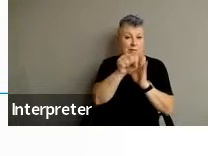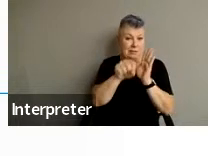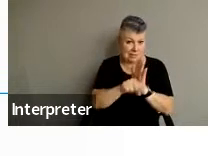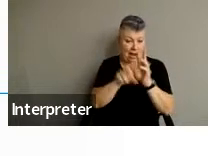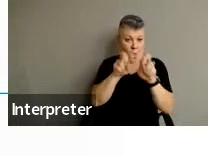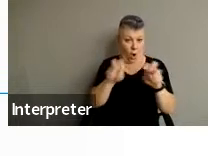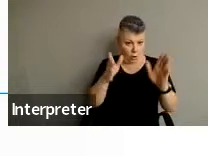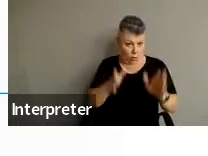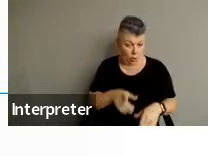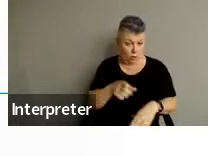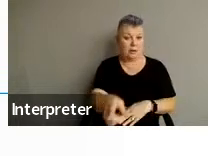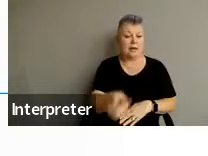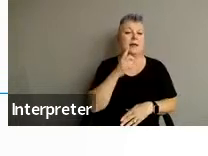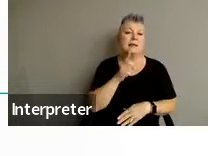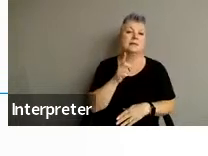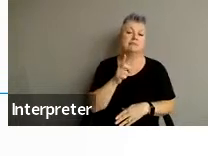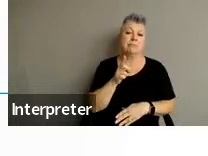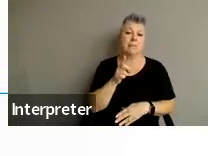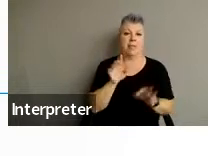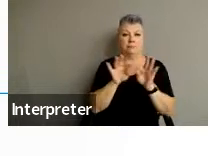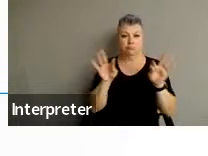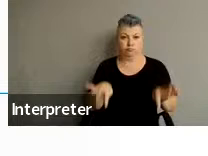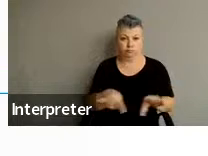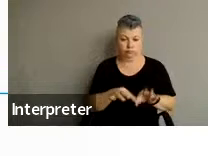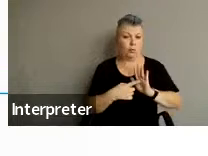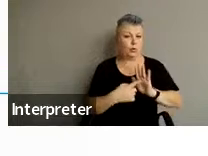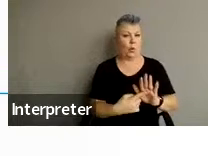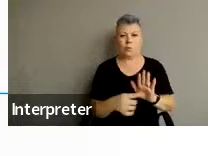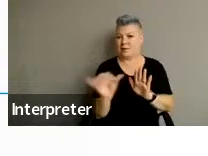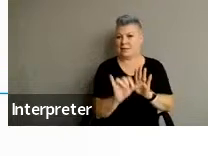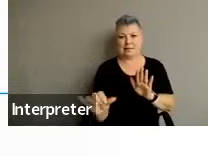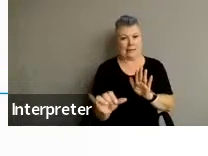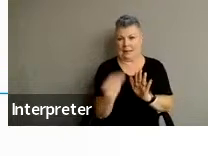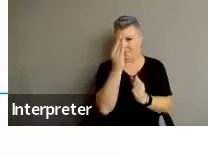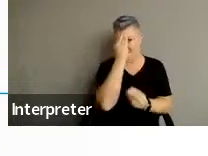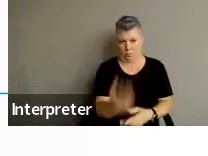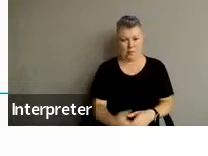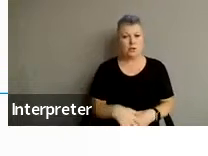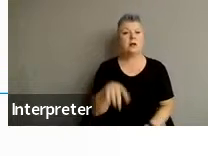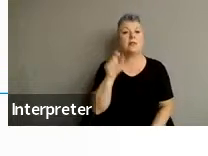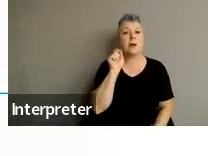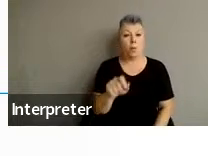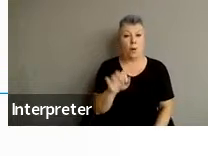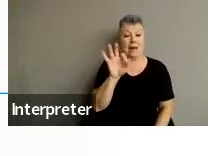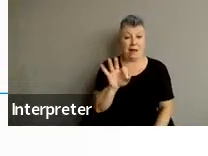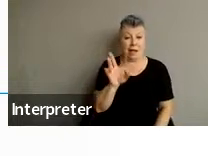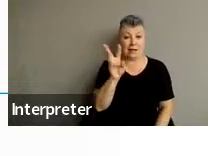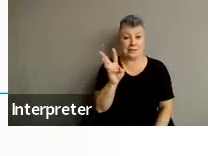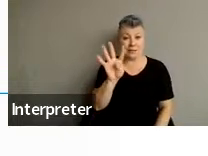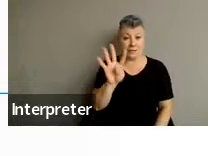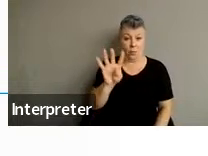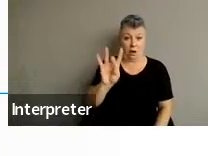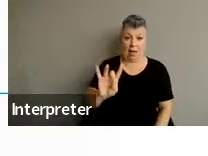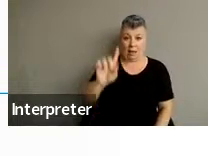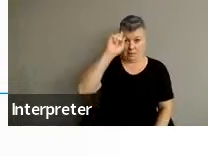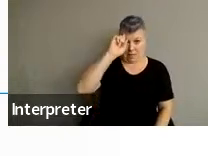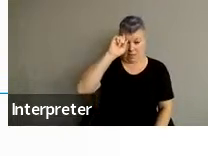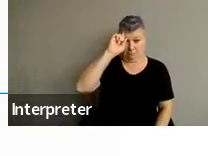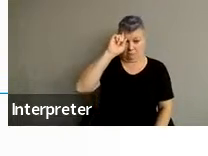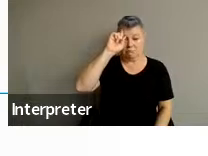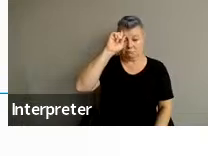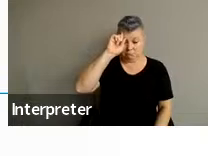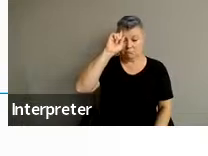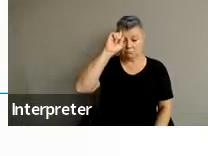of that calculation showing the same information of the 0.9648 calculation for our current year tax